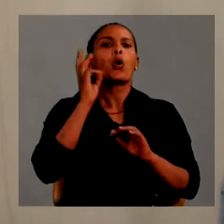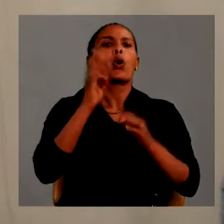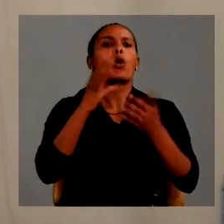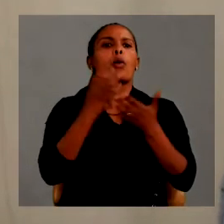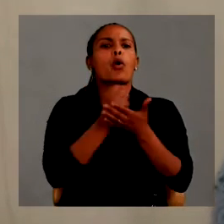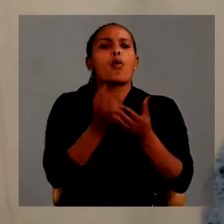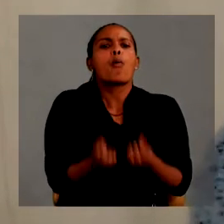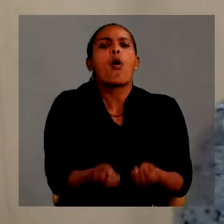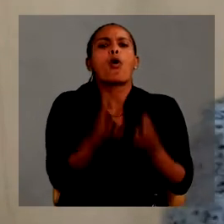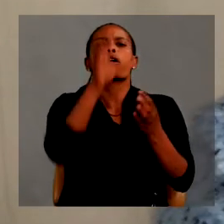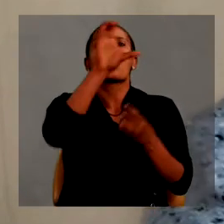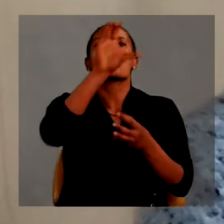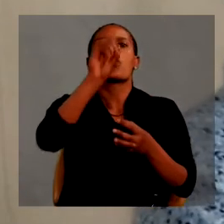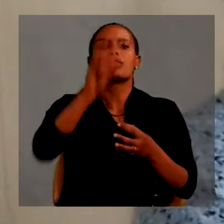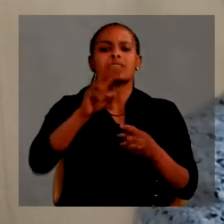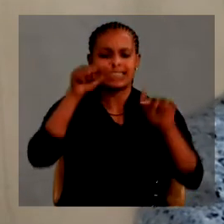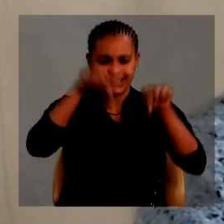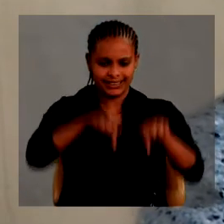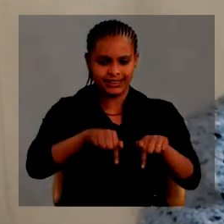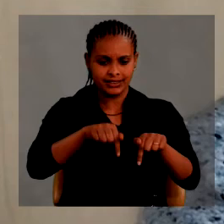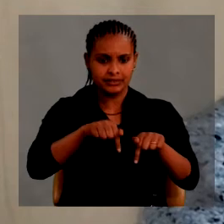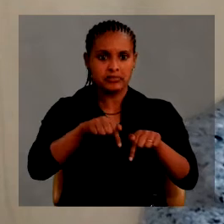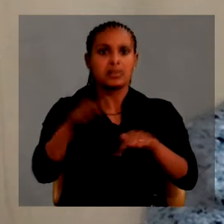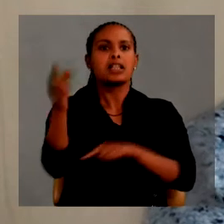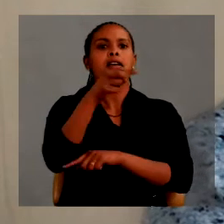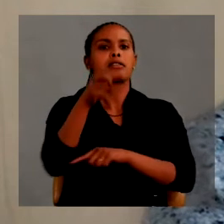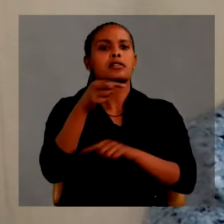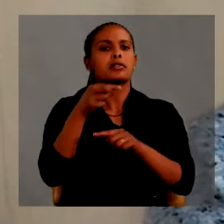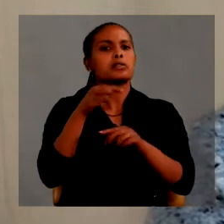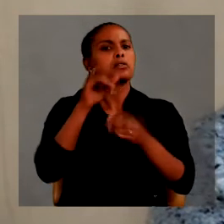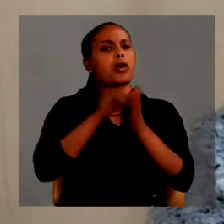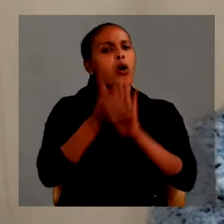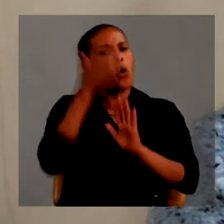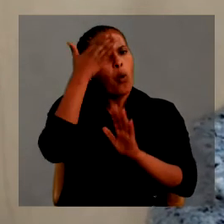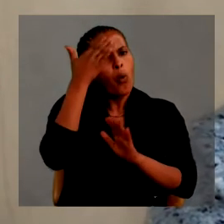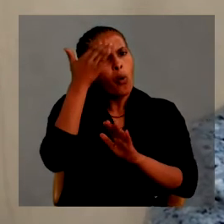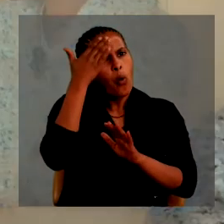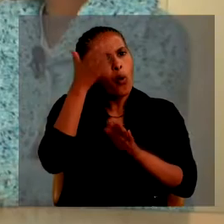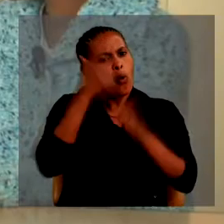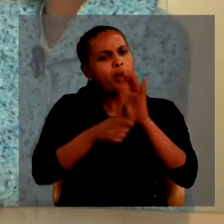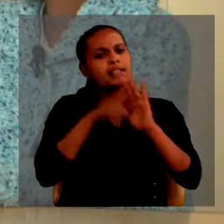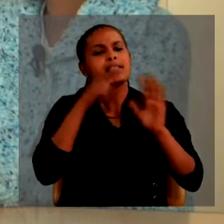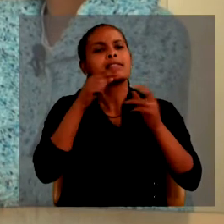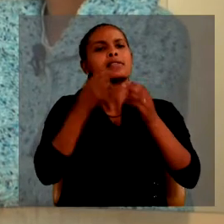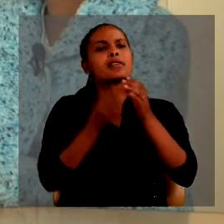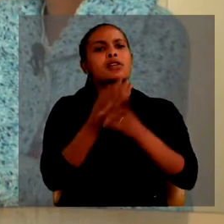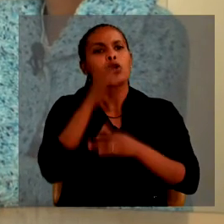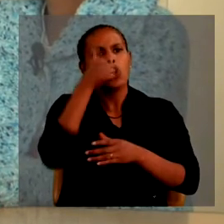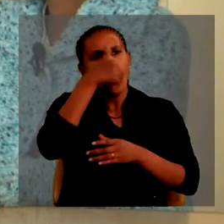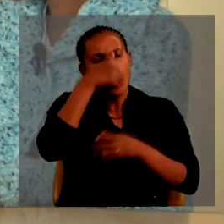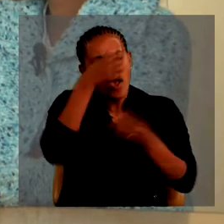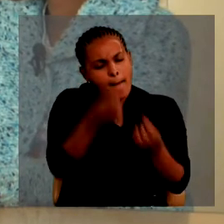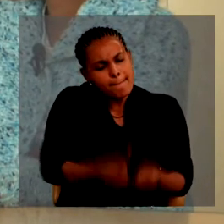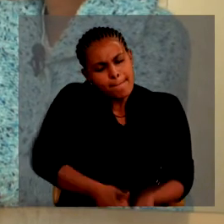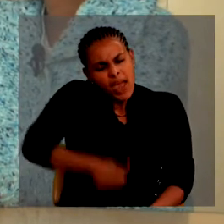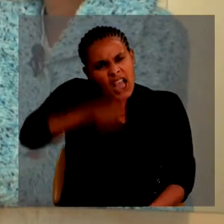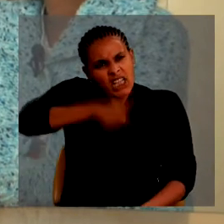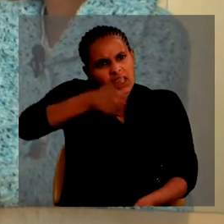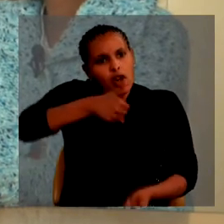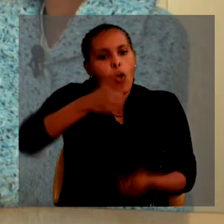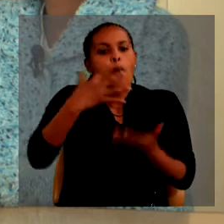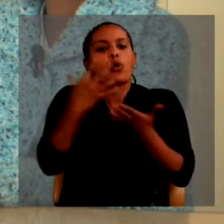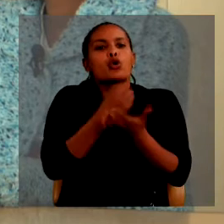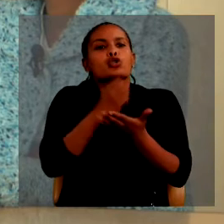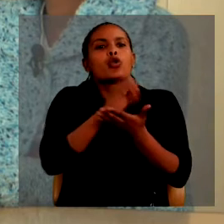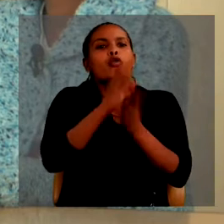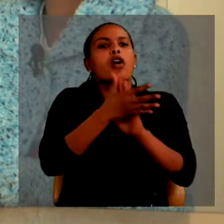producing more carbon dioxide these days than we used to. What is the source? Ethiopia is a major